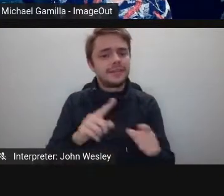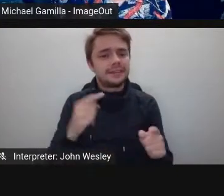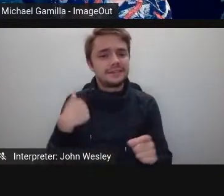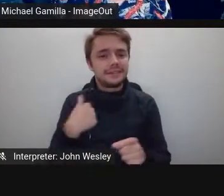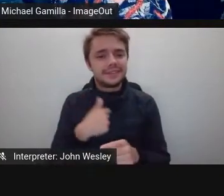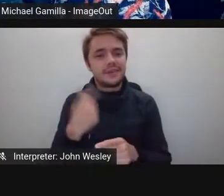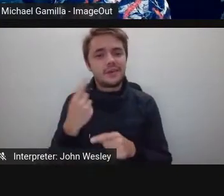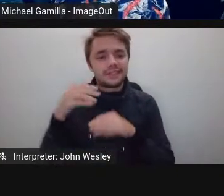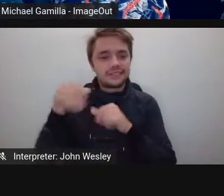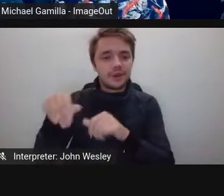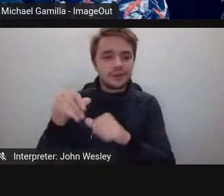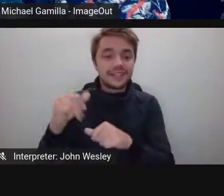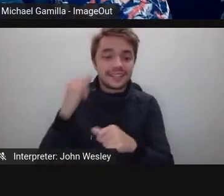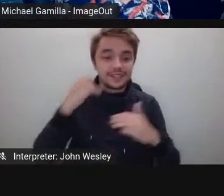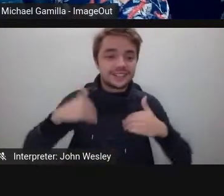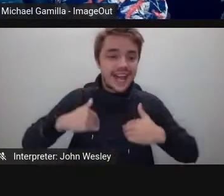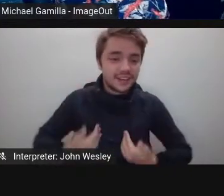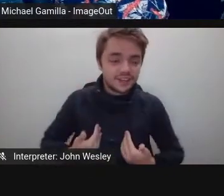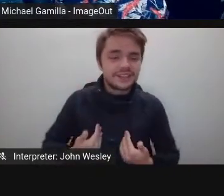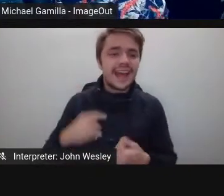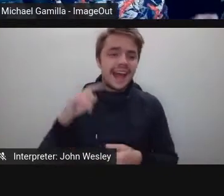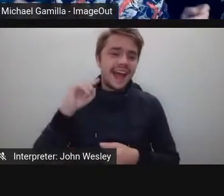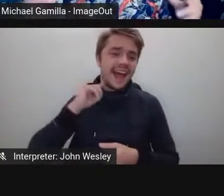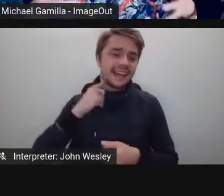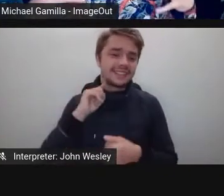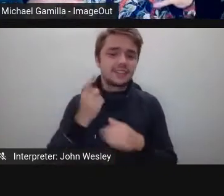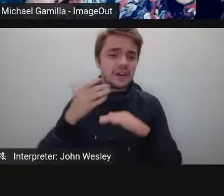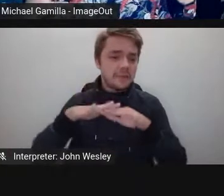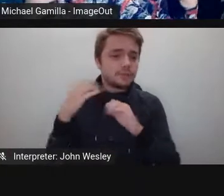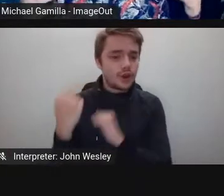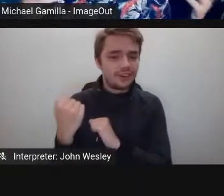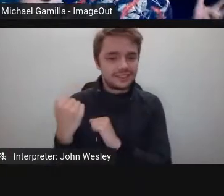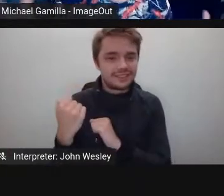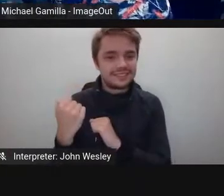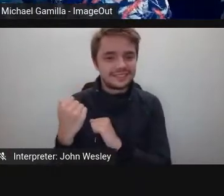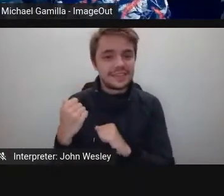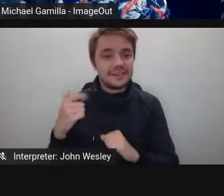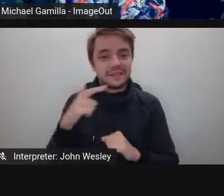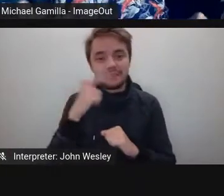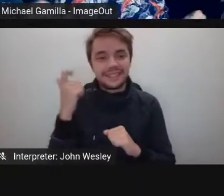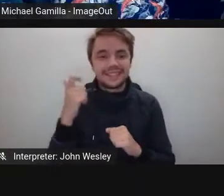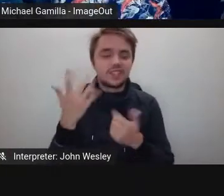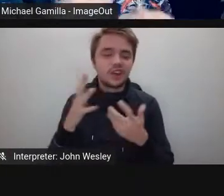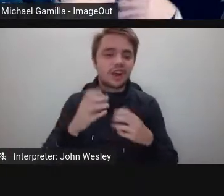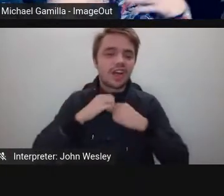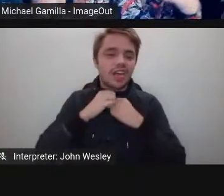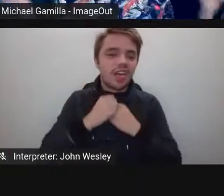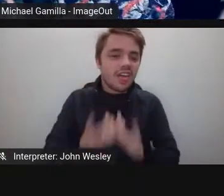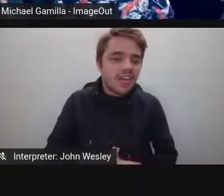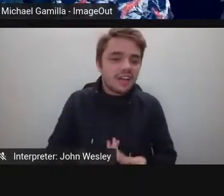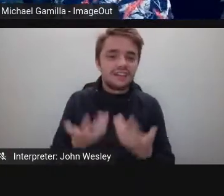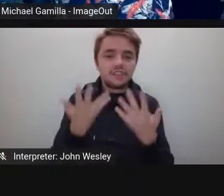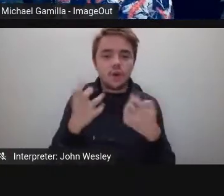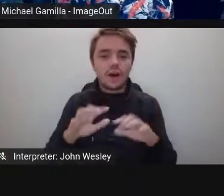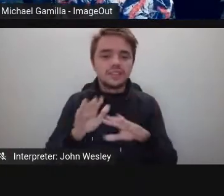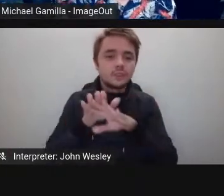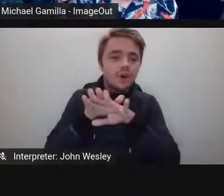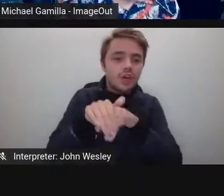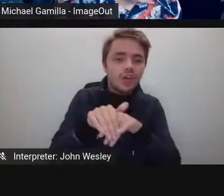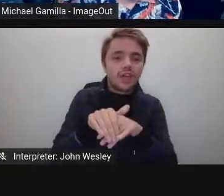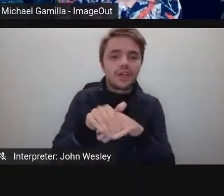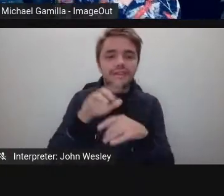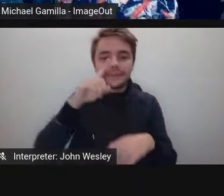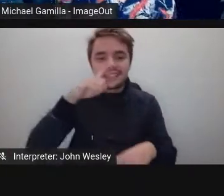you're tired, that's when your accent comes out because you're tired to act. So you just, everything